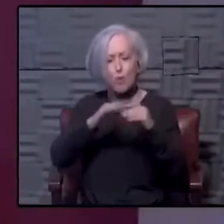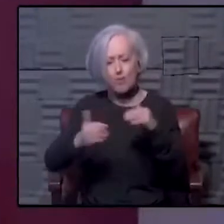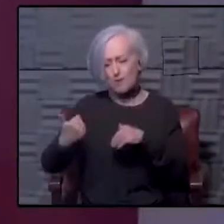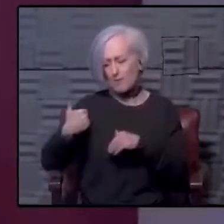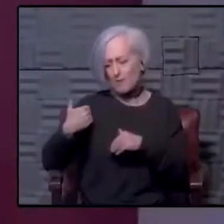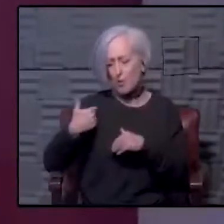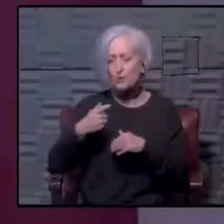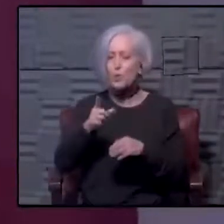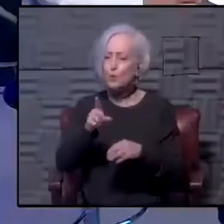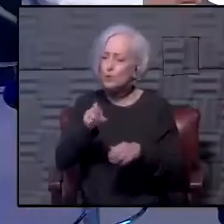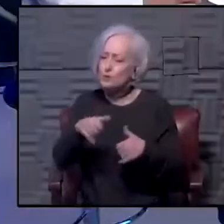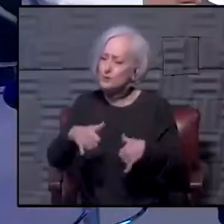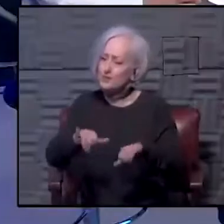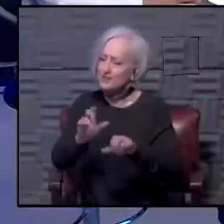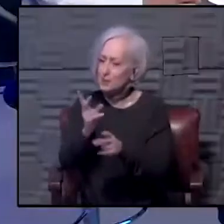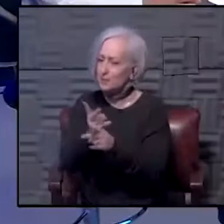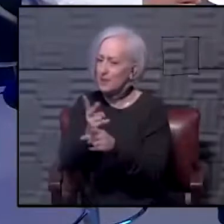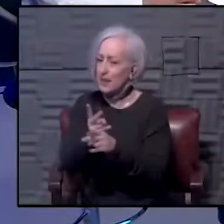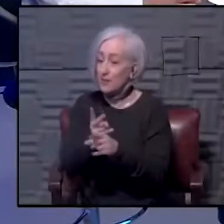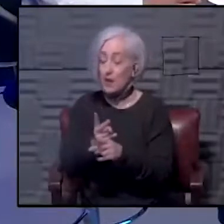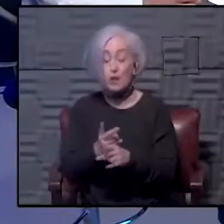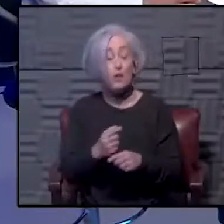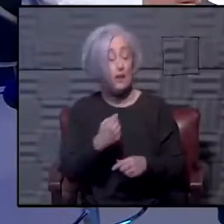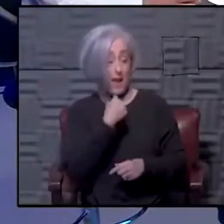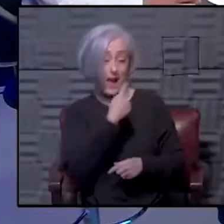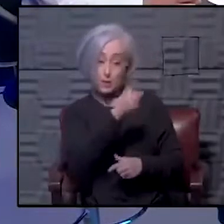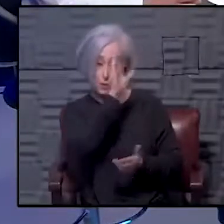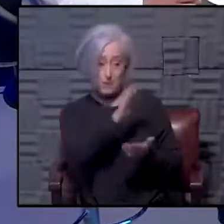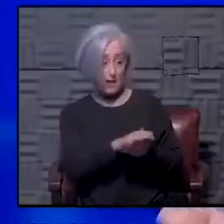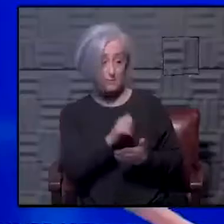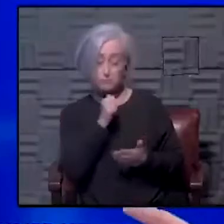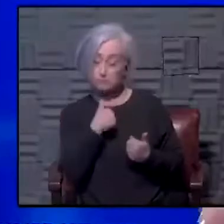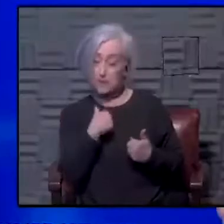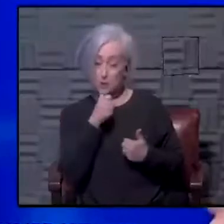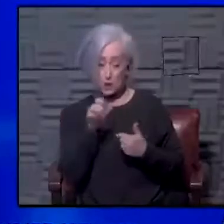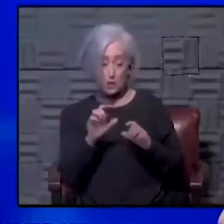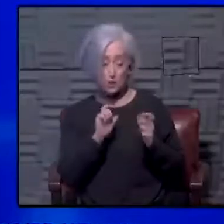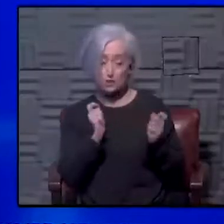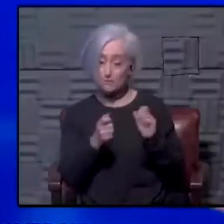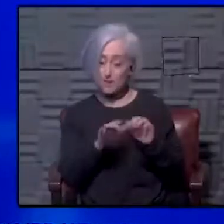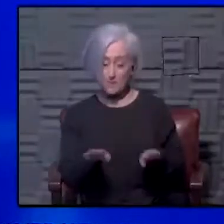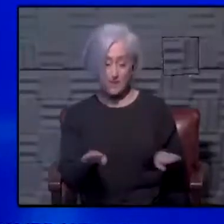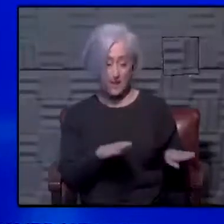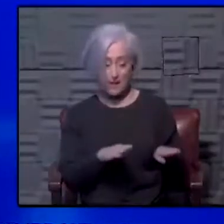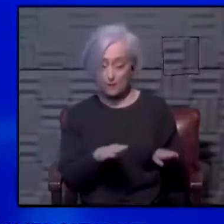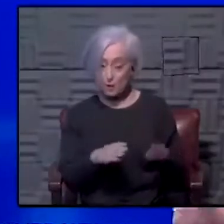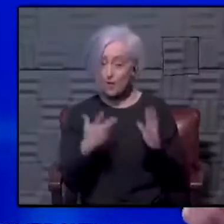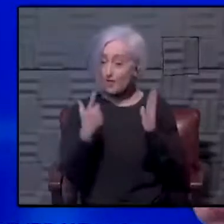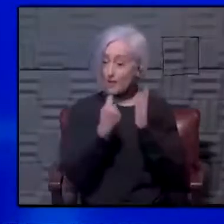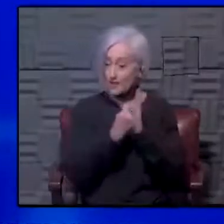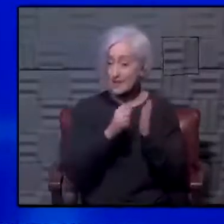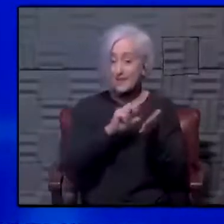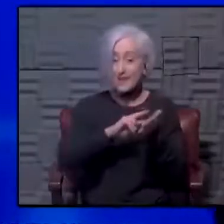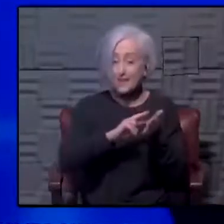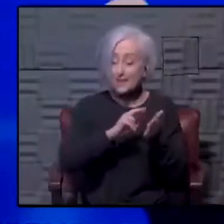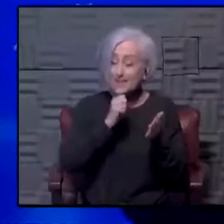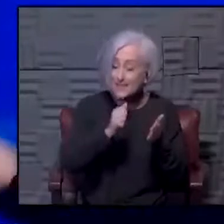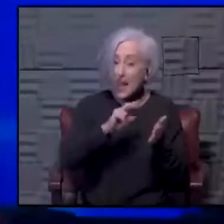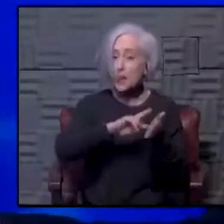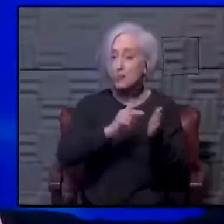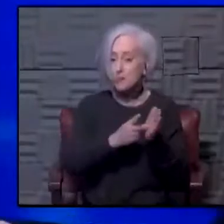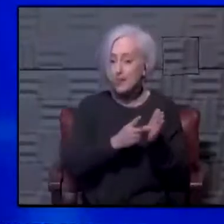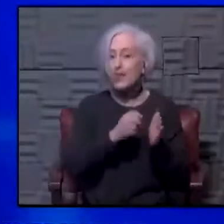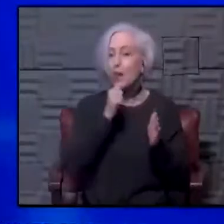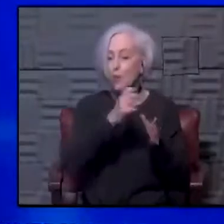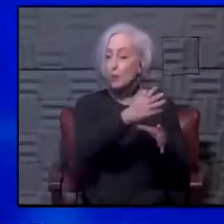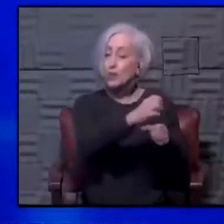have to be careful. No, and I was clear, I'm not changing my behavior because I know that the vaccine doesn't mean I won't get COVID or I won't spread